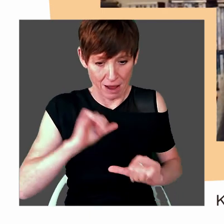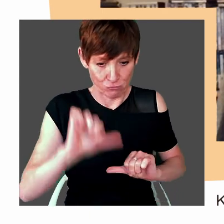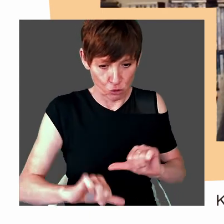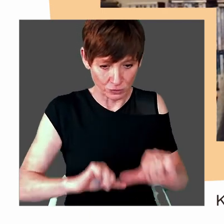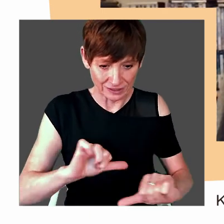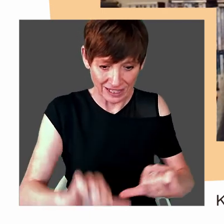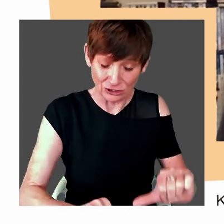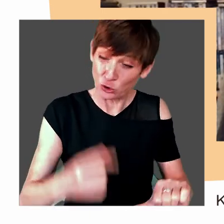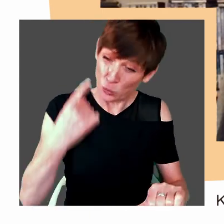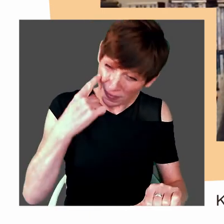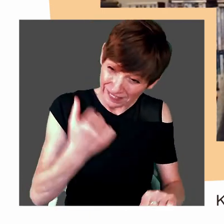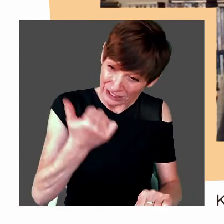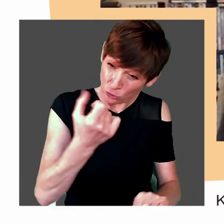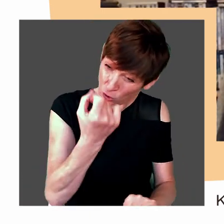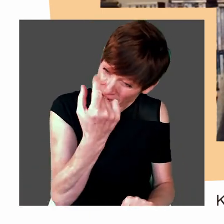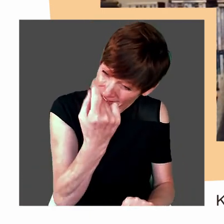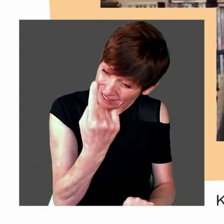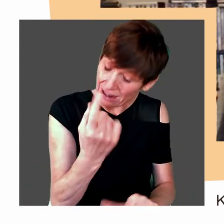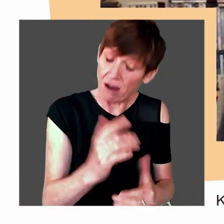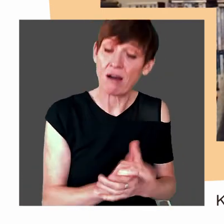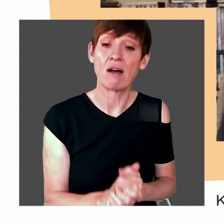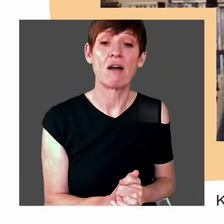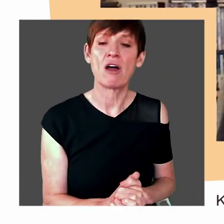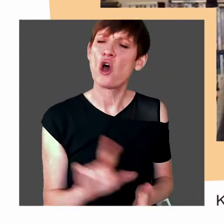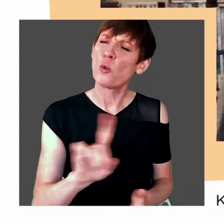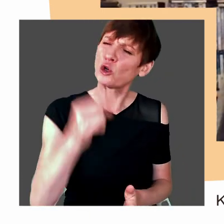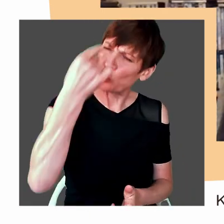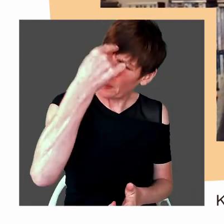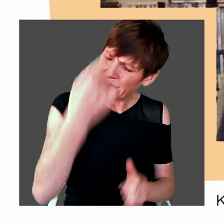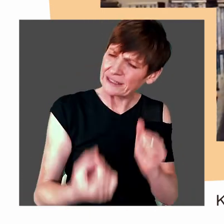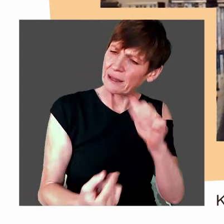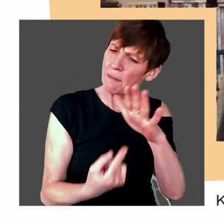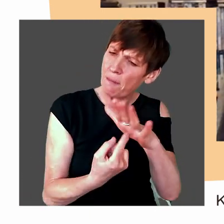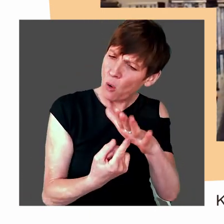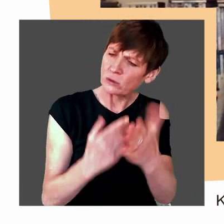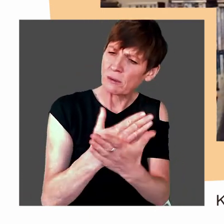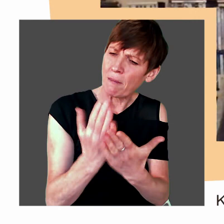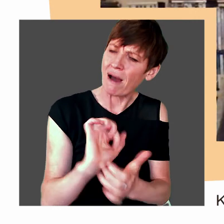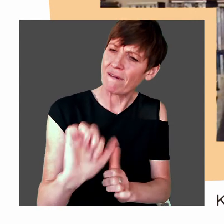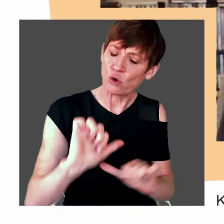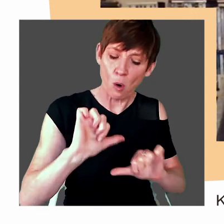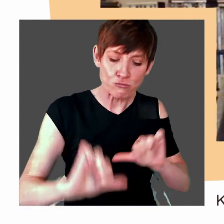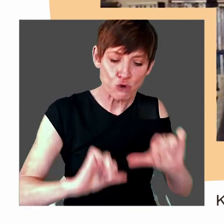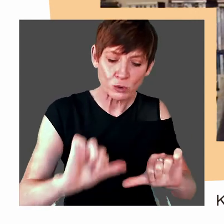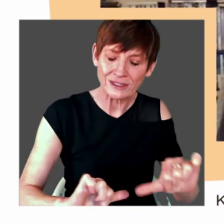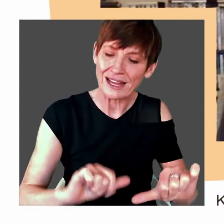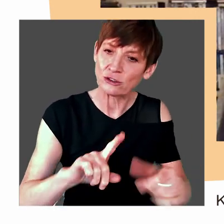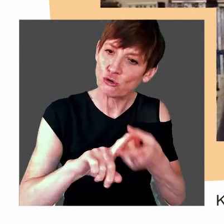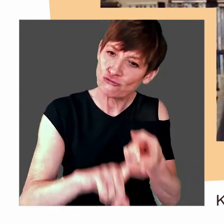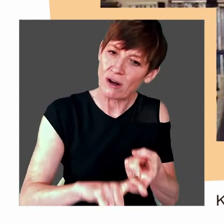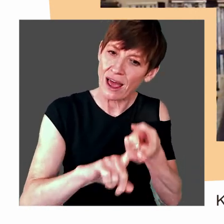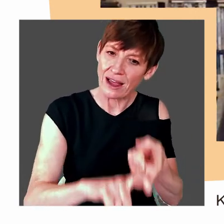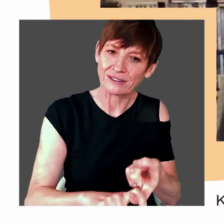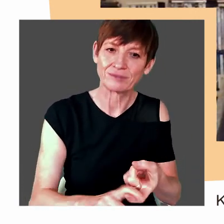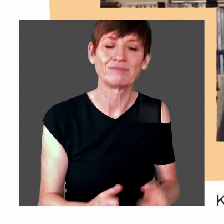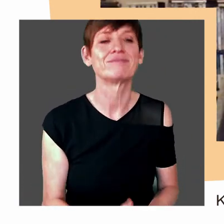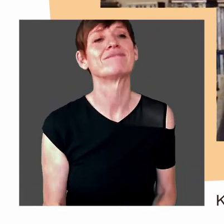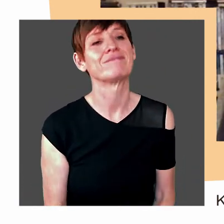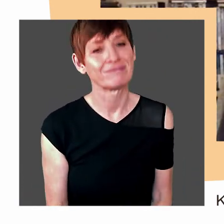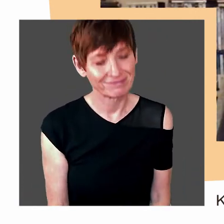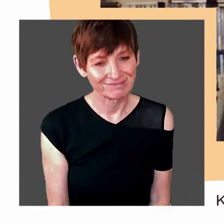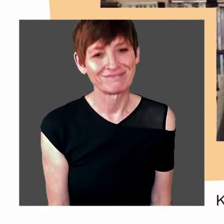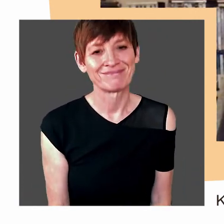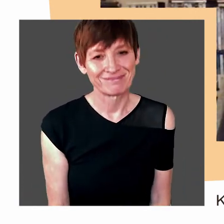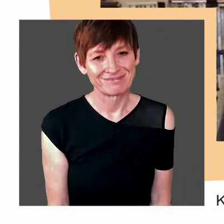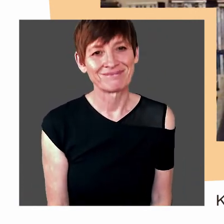specifically do you regard as an important aspect of your process that you rely on? It was a little bit long. You repeated